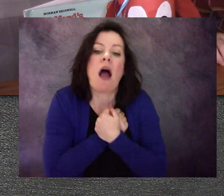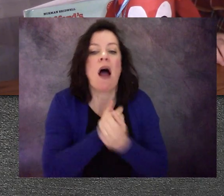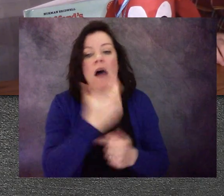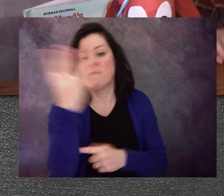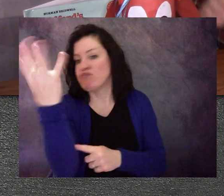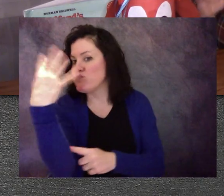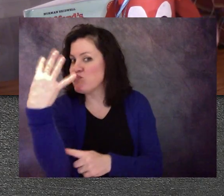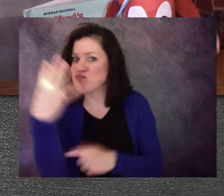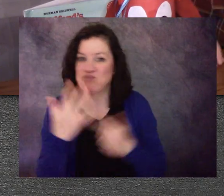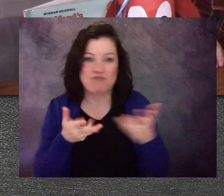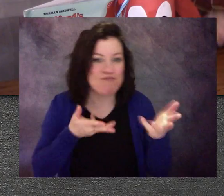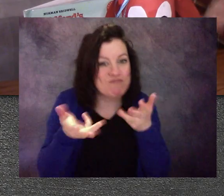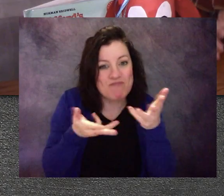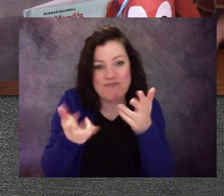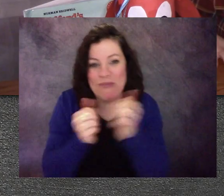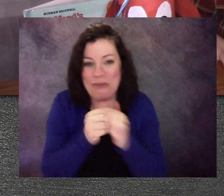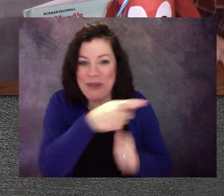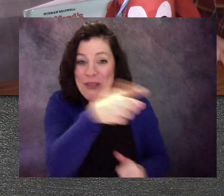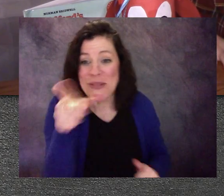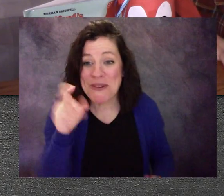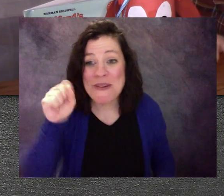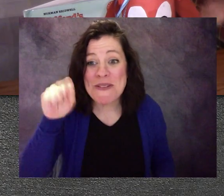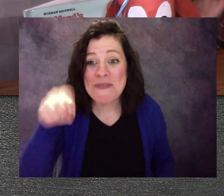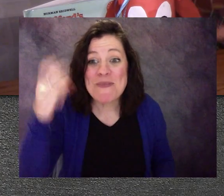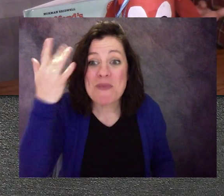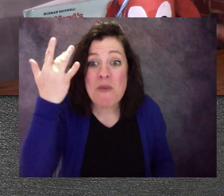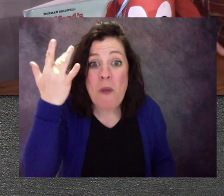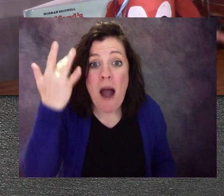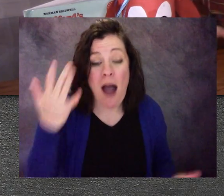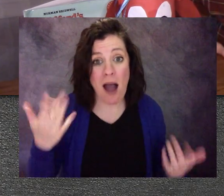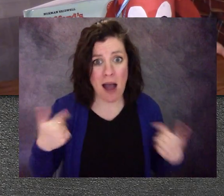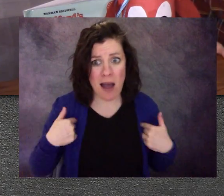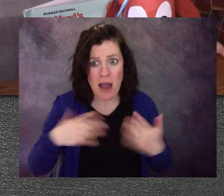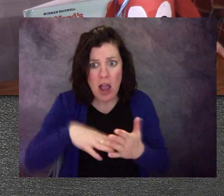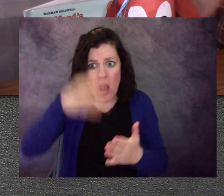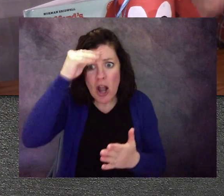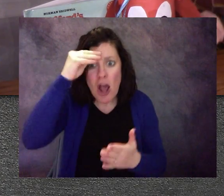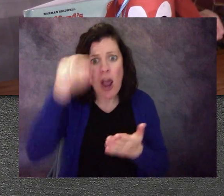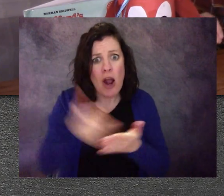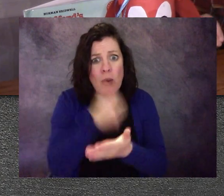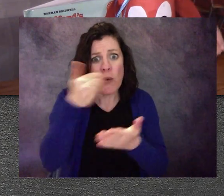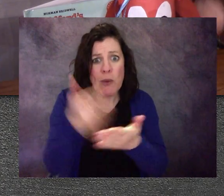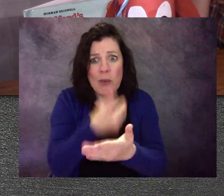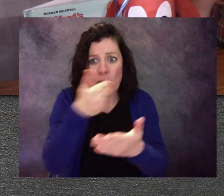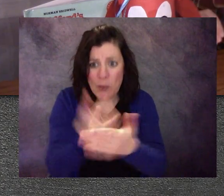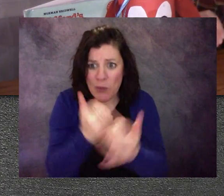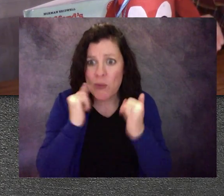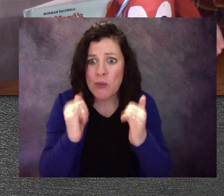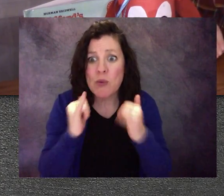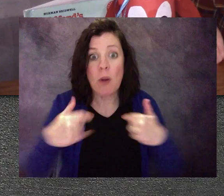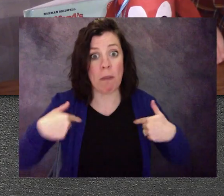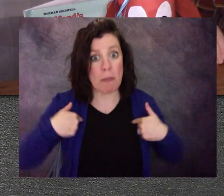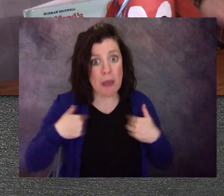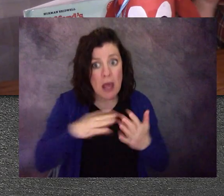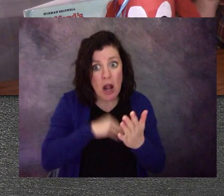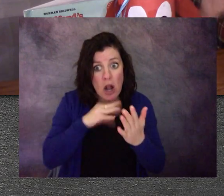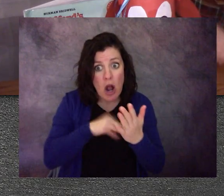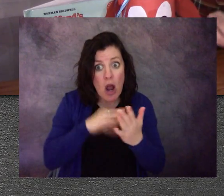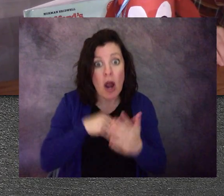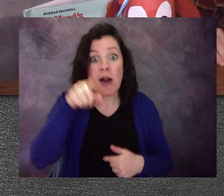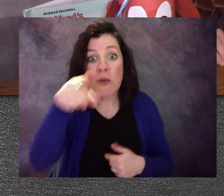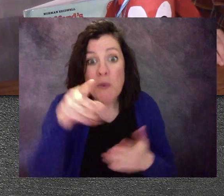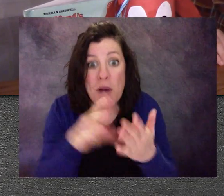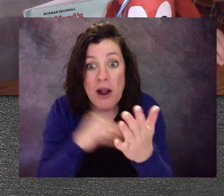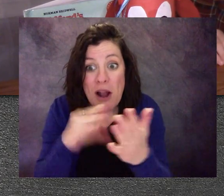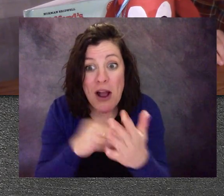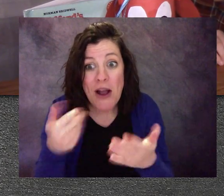you guys because we get to learn something new every single time. I get to learn new things and you get to learn new things, and that's my